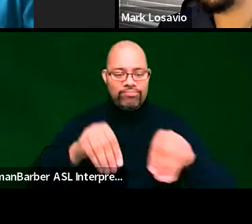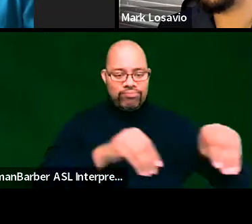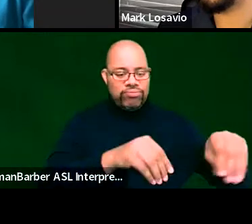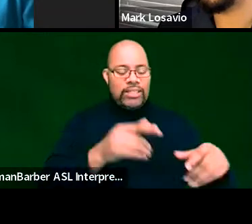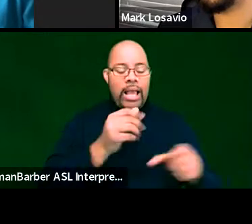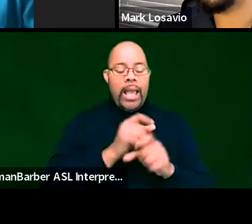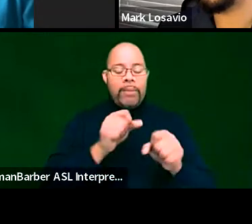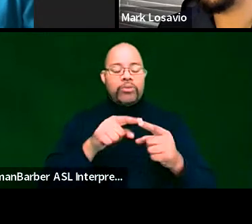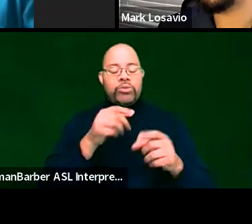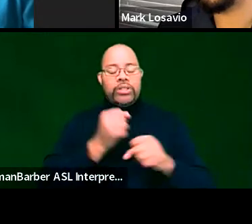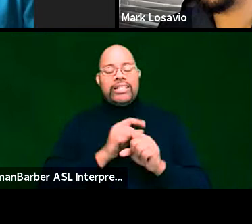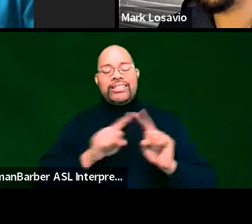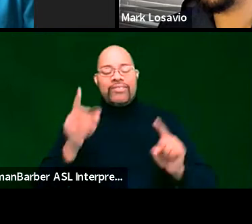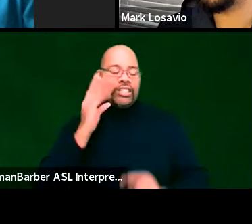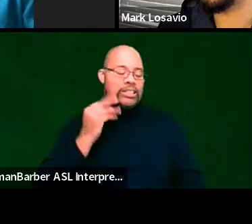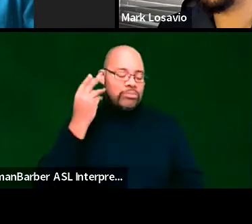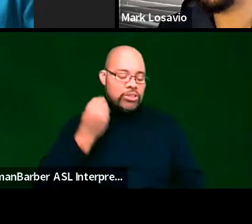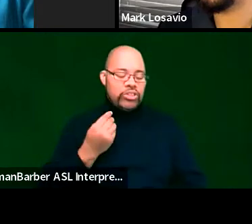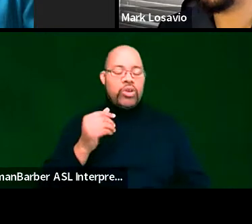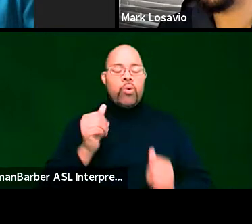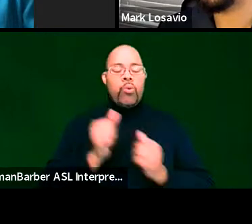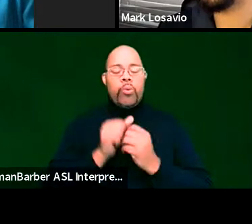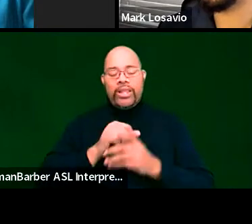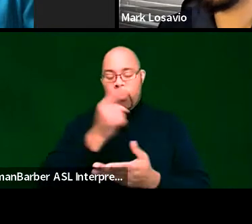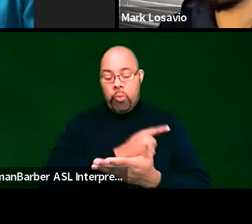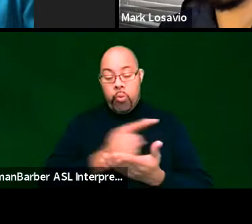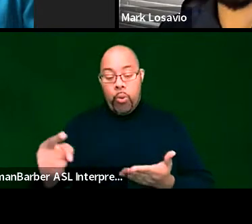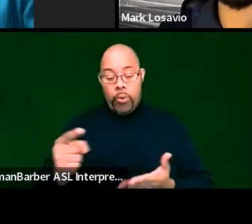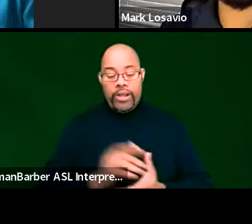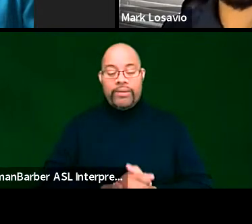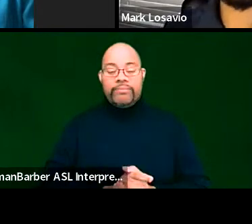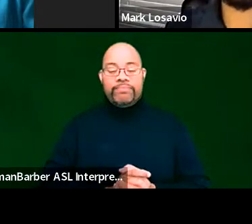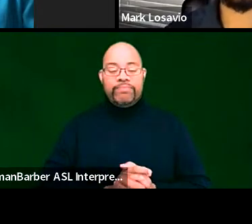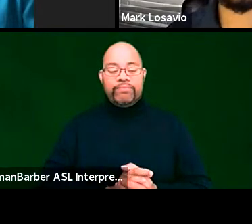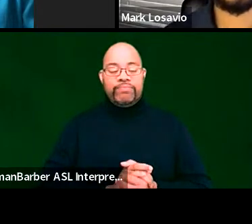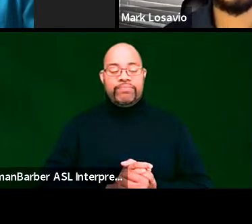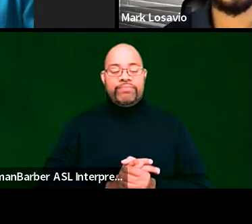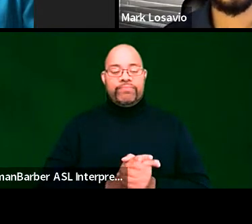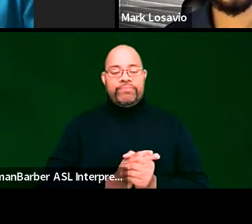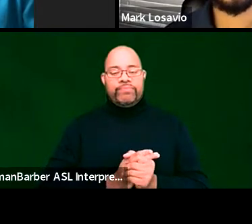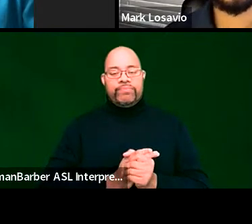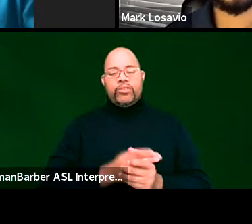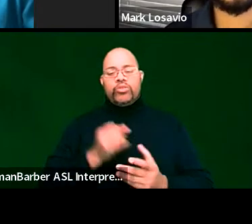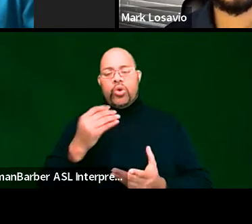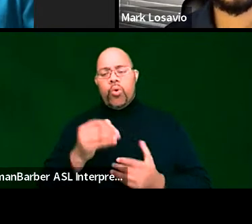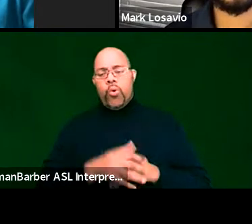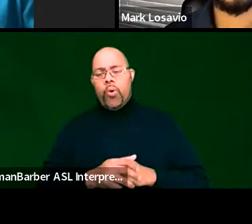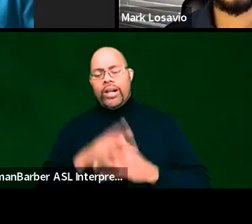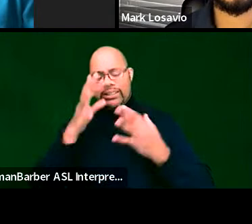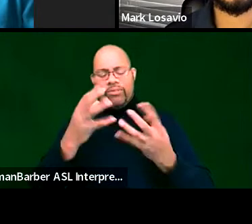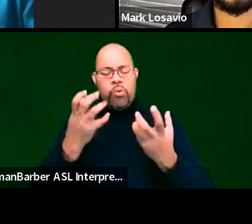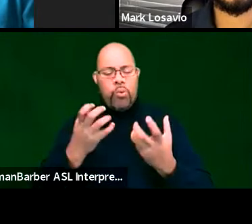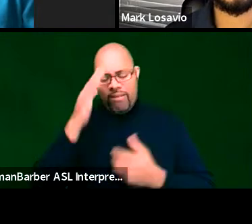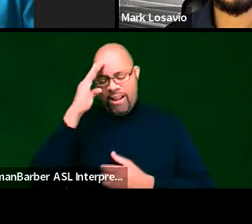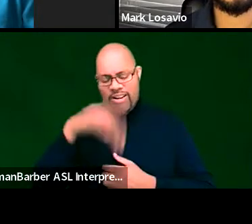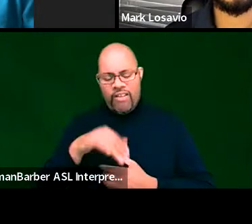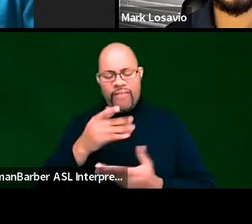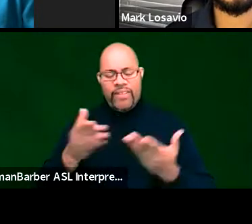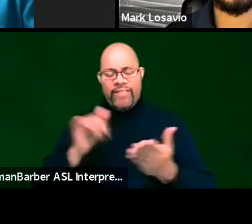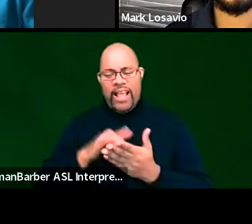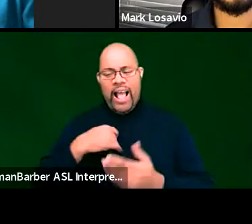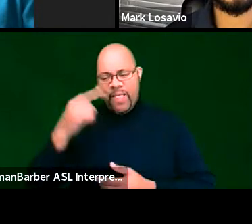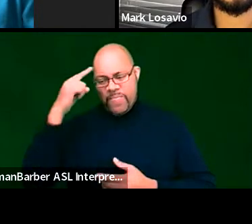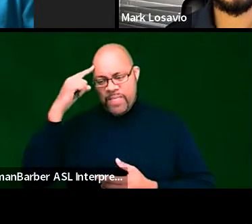get a lot of different experiences within a week of a week's time period. And so I definitely want to acknowledge the things that I